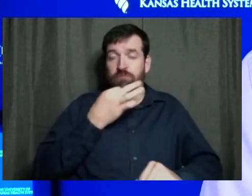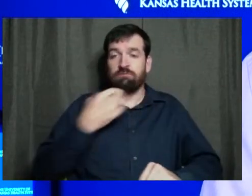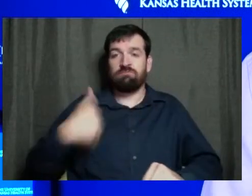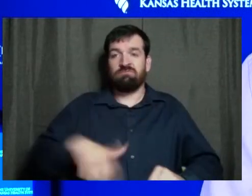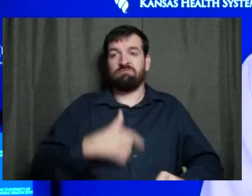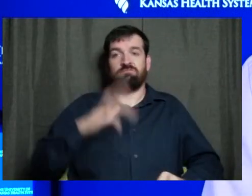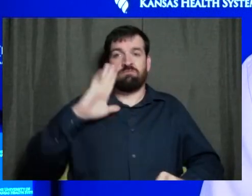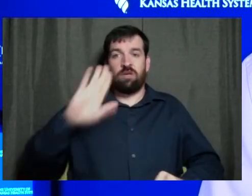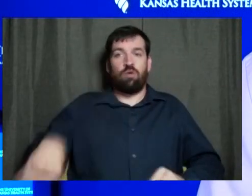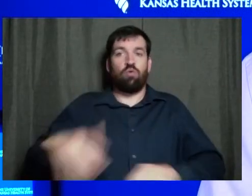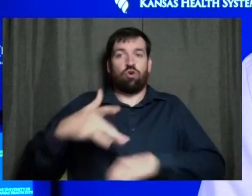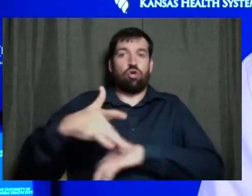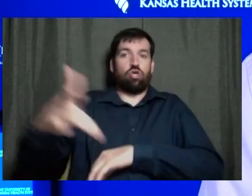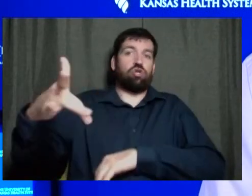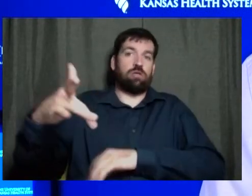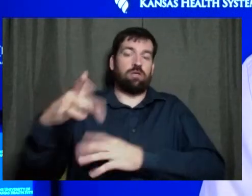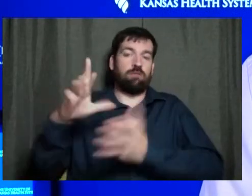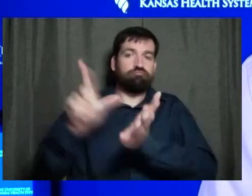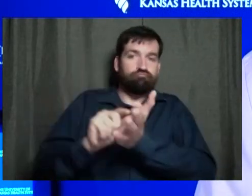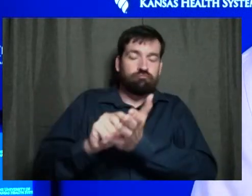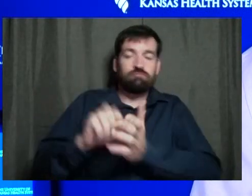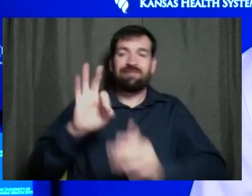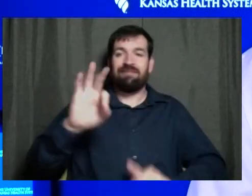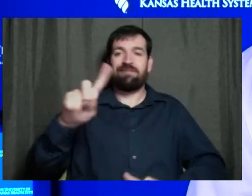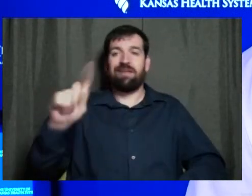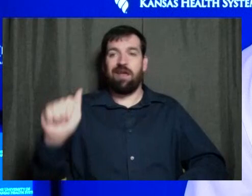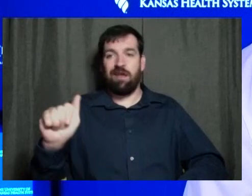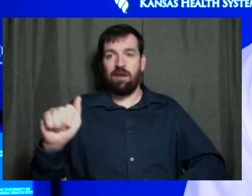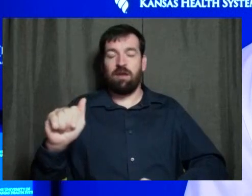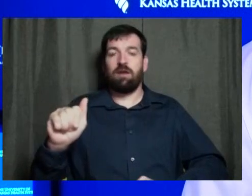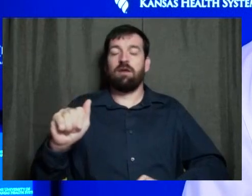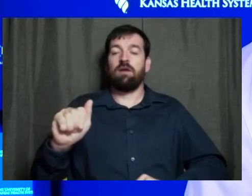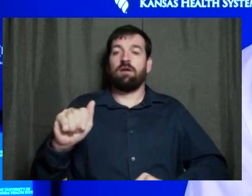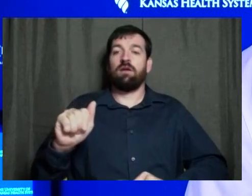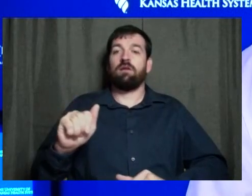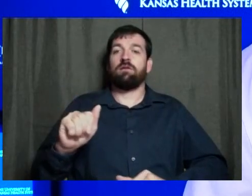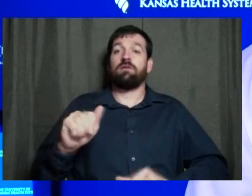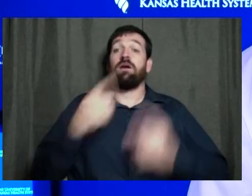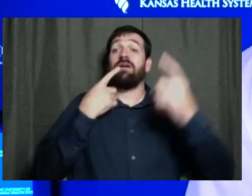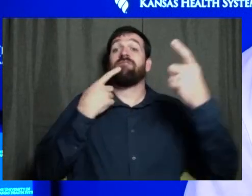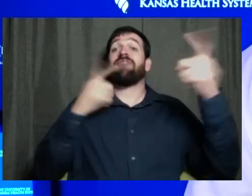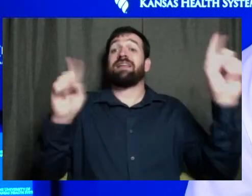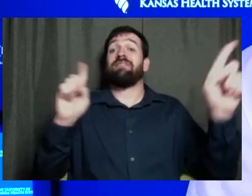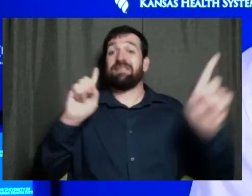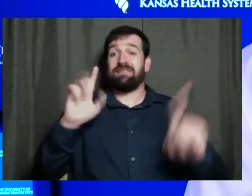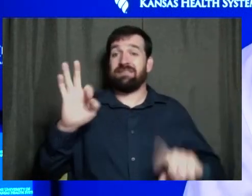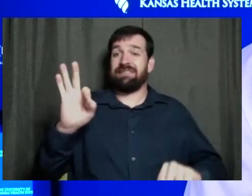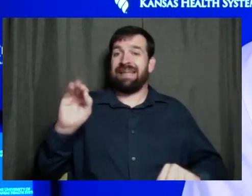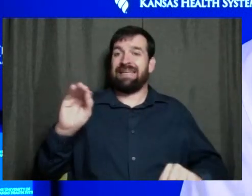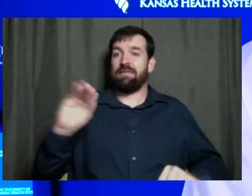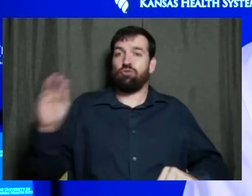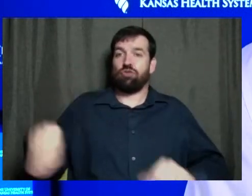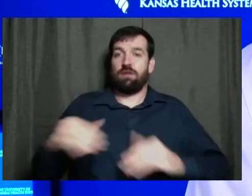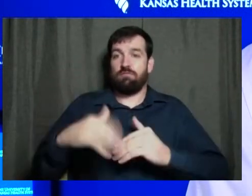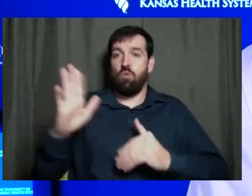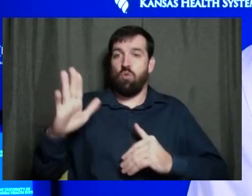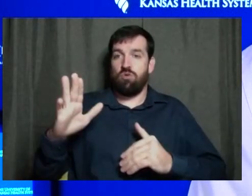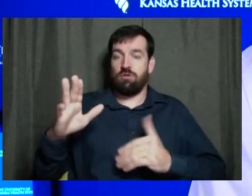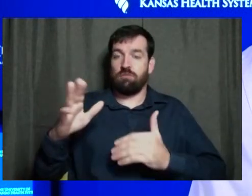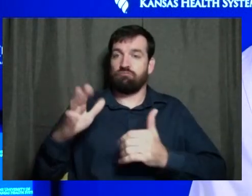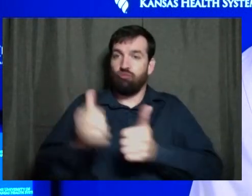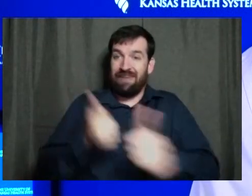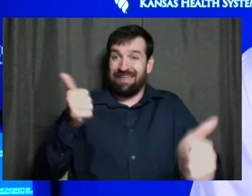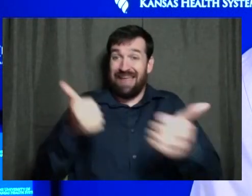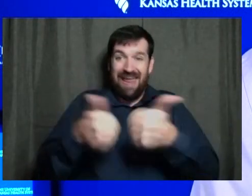press release in the FDA brief document that there was a effectiveness at 90% or more at just preventing any infection,